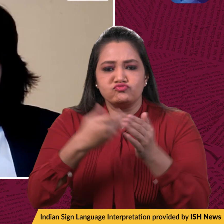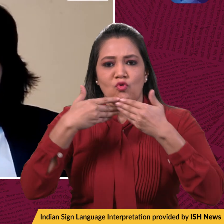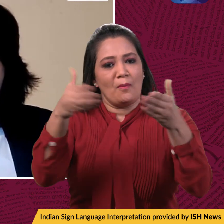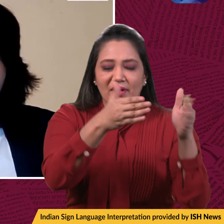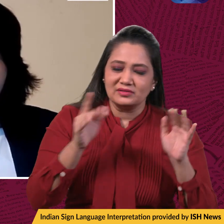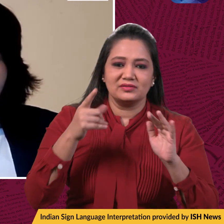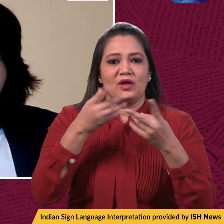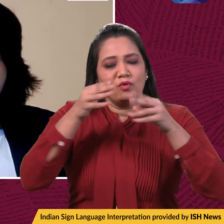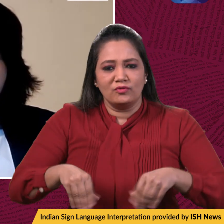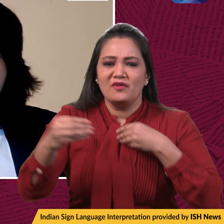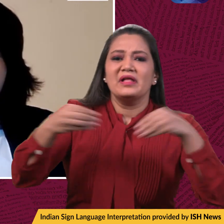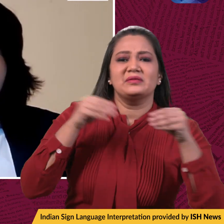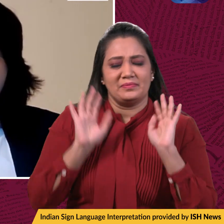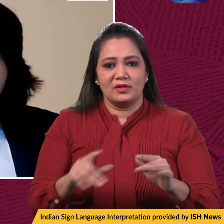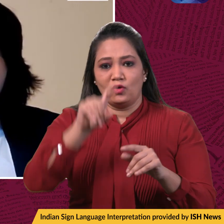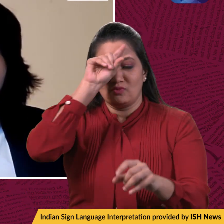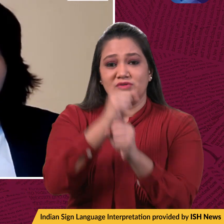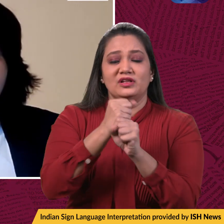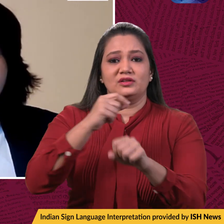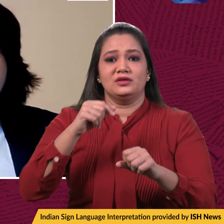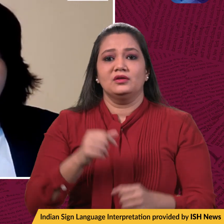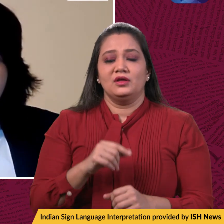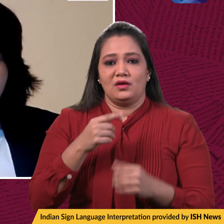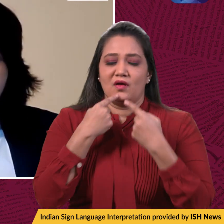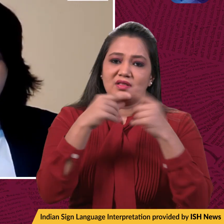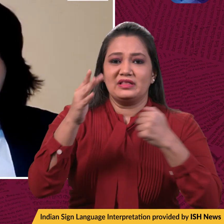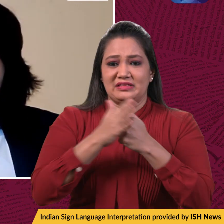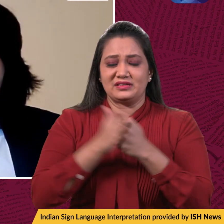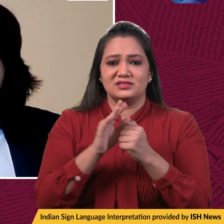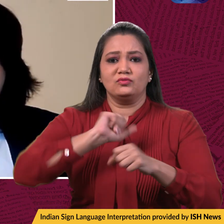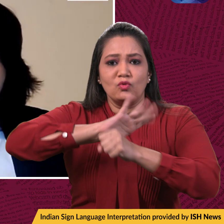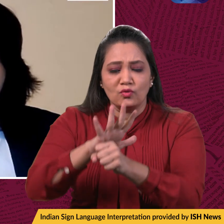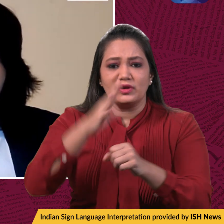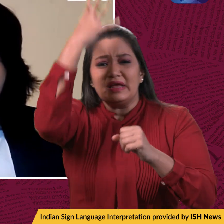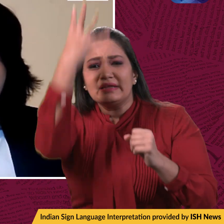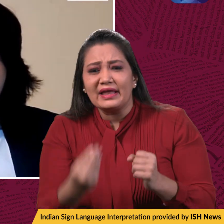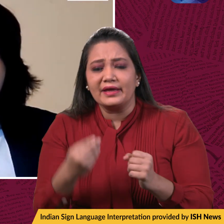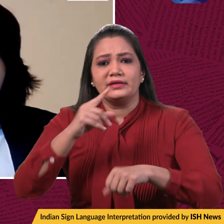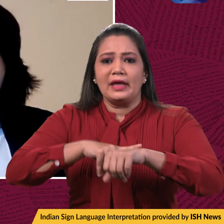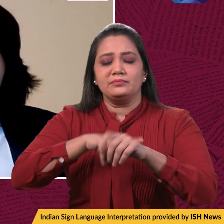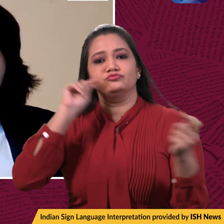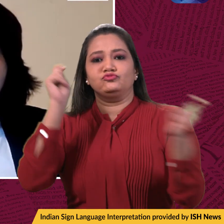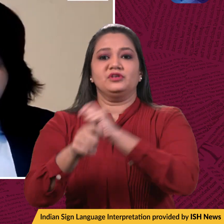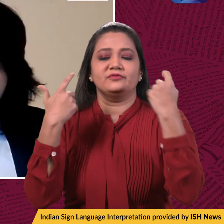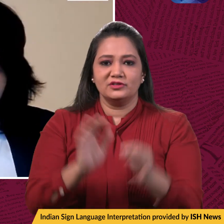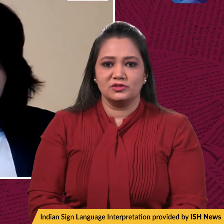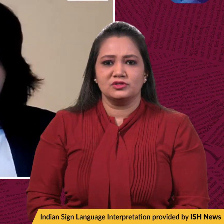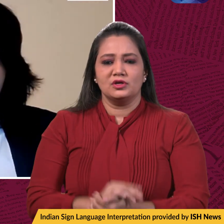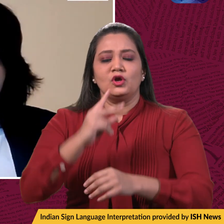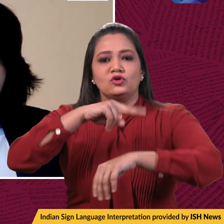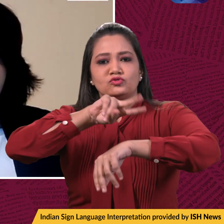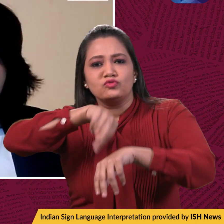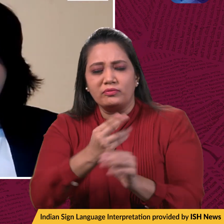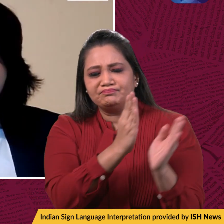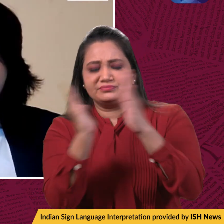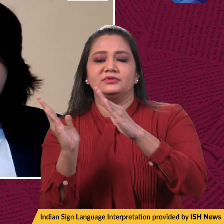conditions that were put forth earlier. Gujarat government on Thursday eased the COVID night curfew in 8 cities by 2 hours starting